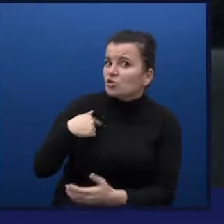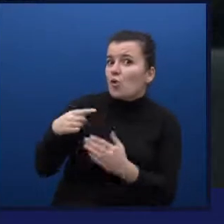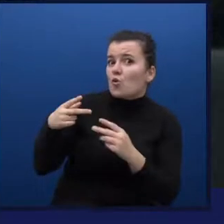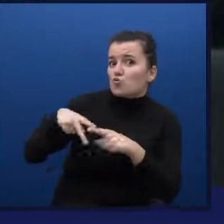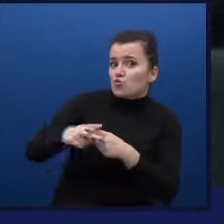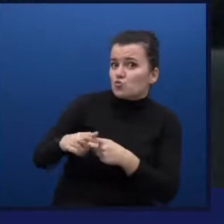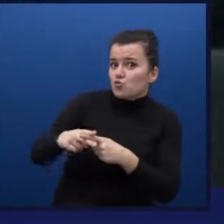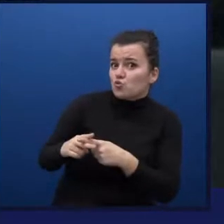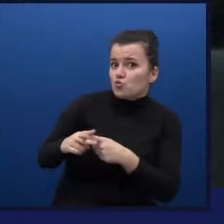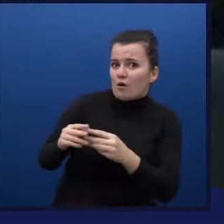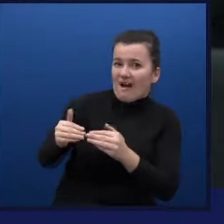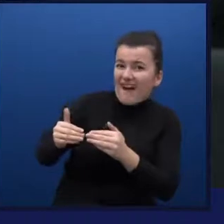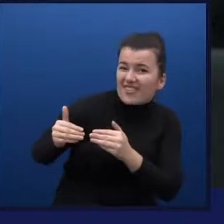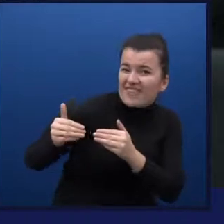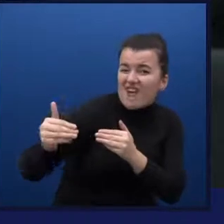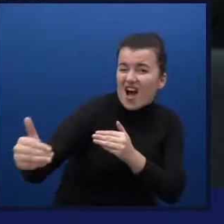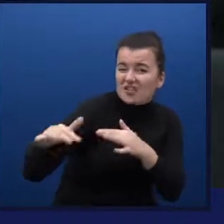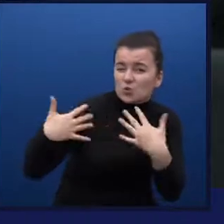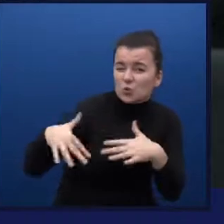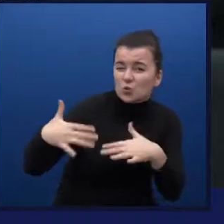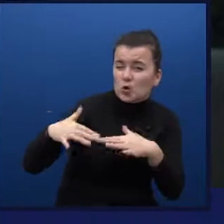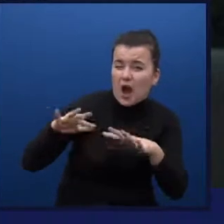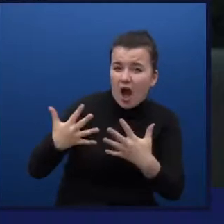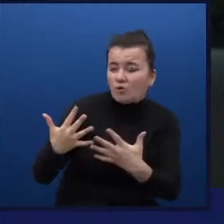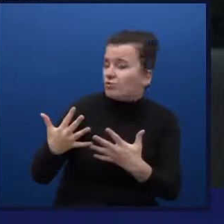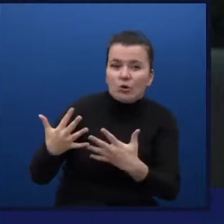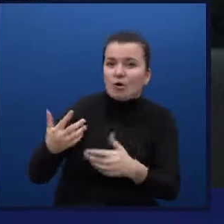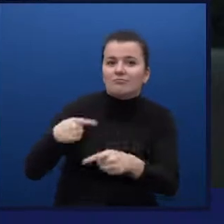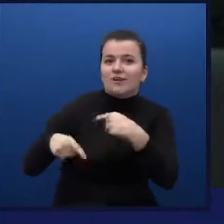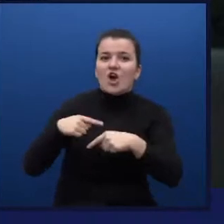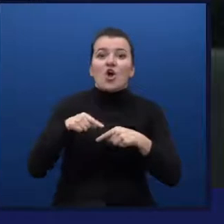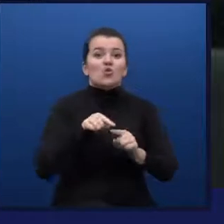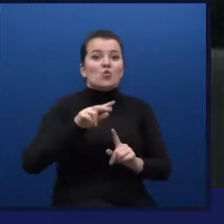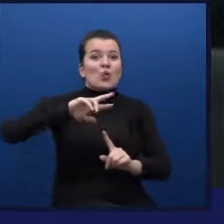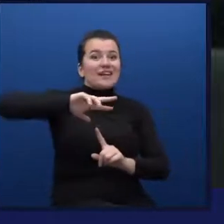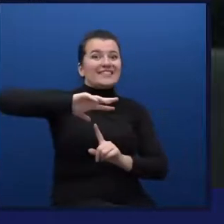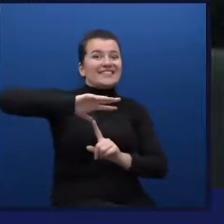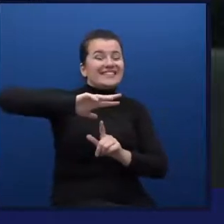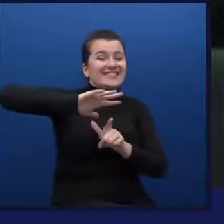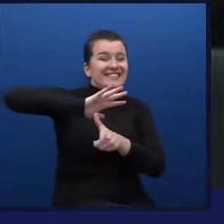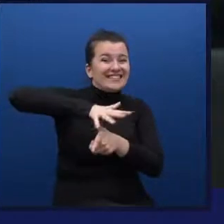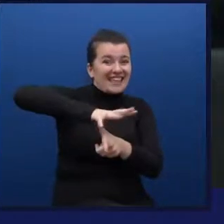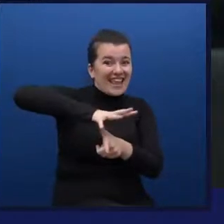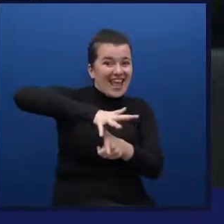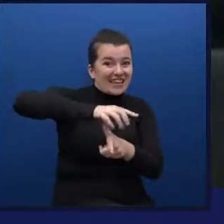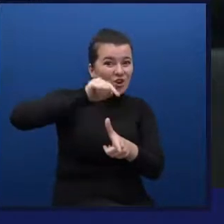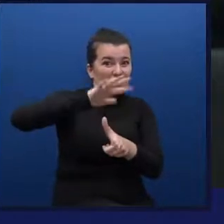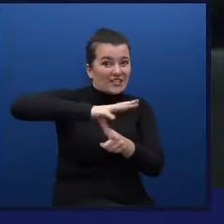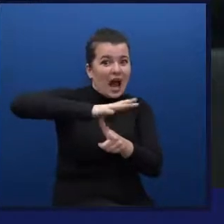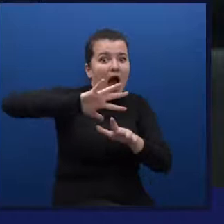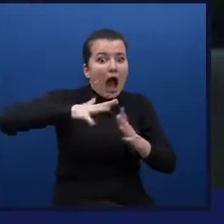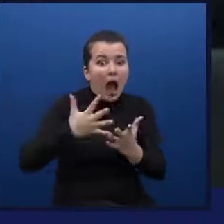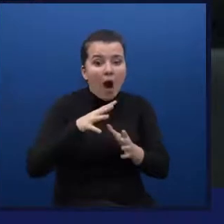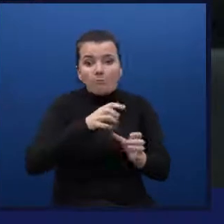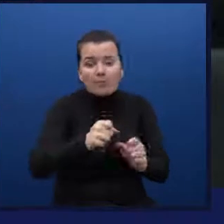its usage, but the scenario that you're going to use it in might make it very advanced. I mean, if we're talking about a flying drone